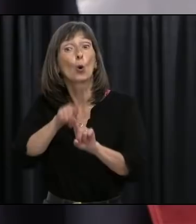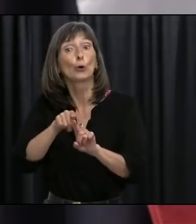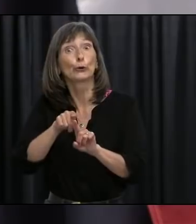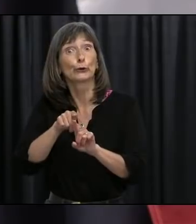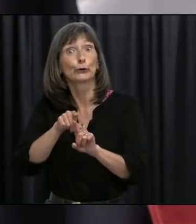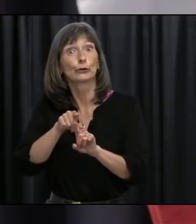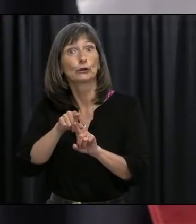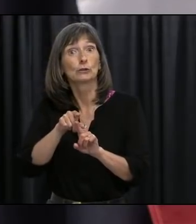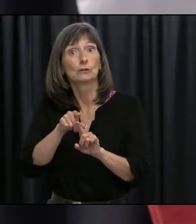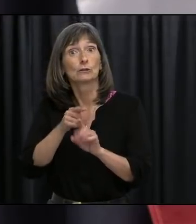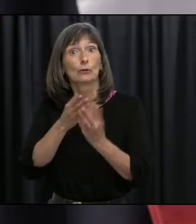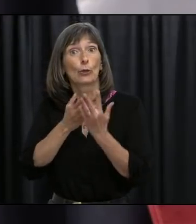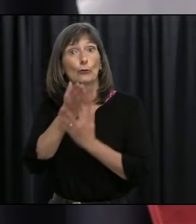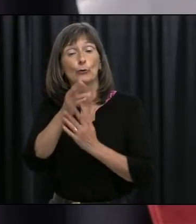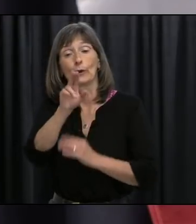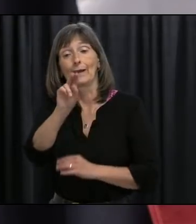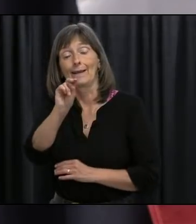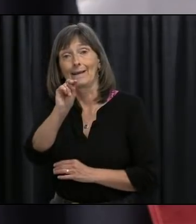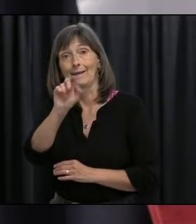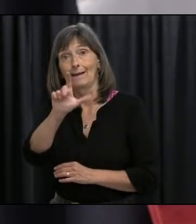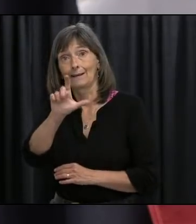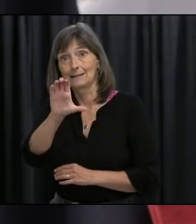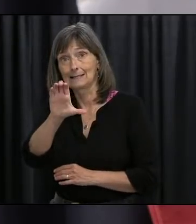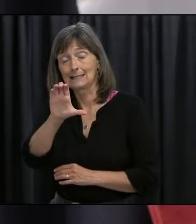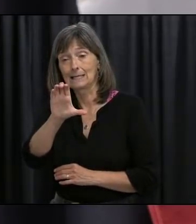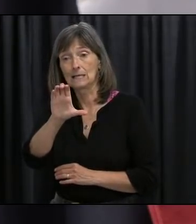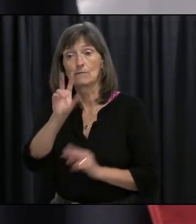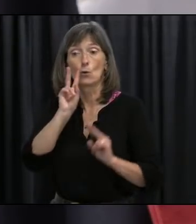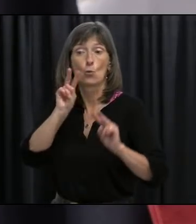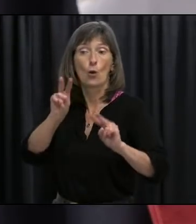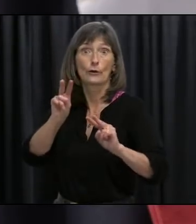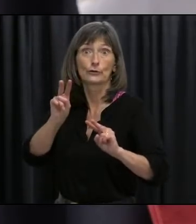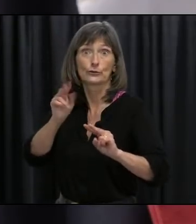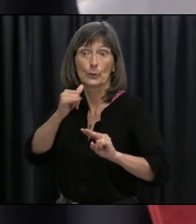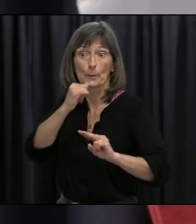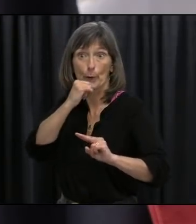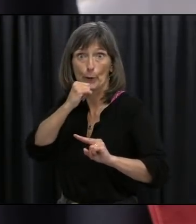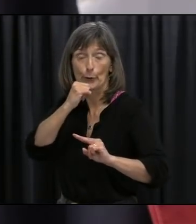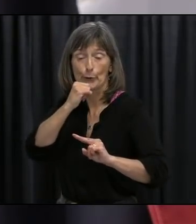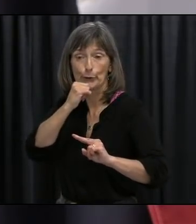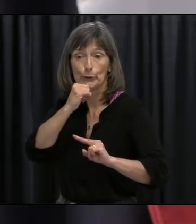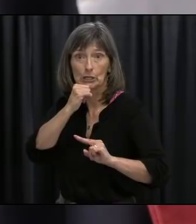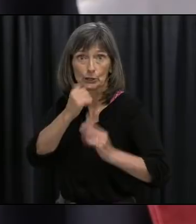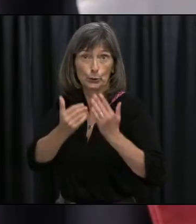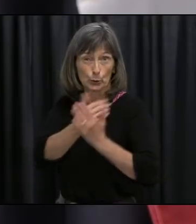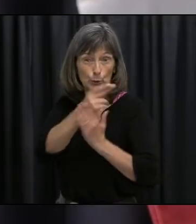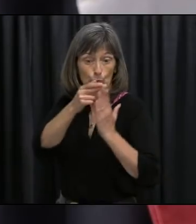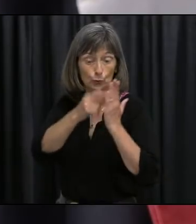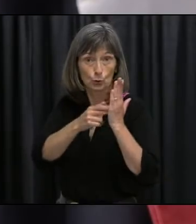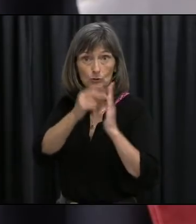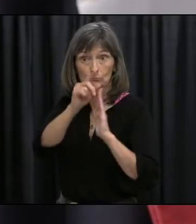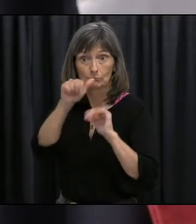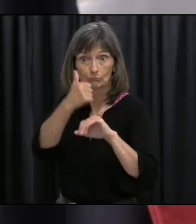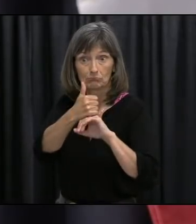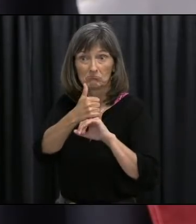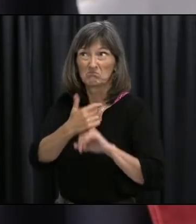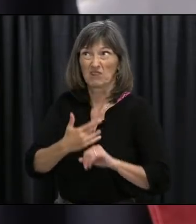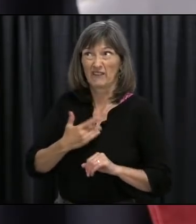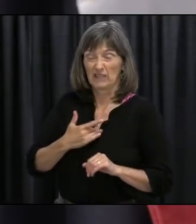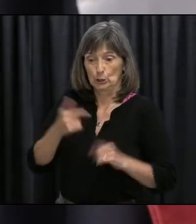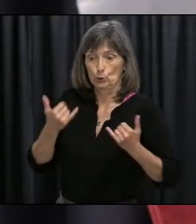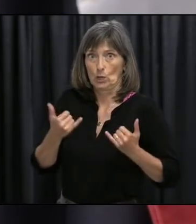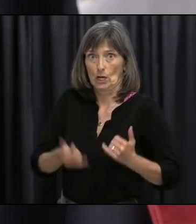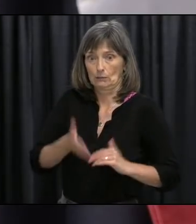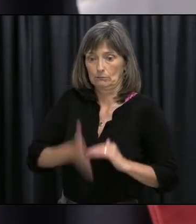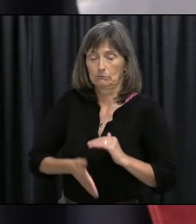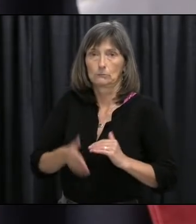enable NLC to operate more efficiently in policing bars, my anticipation is that will be done by the end of the day.